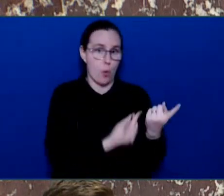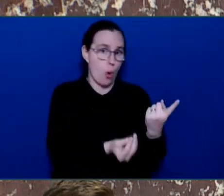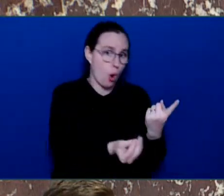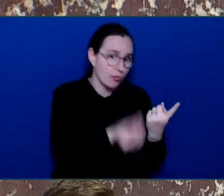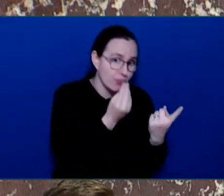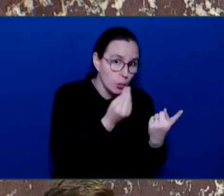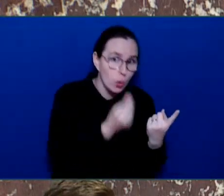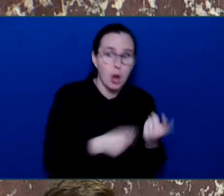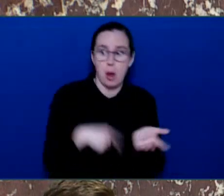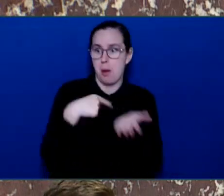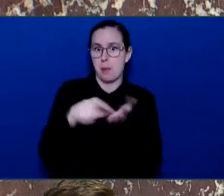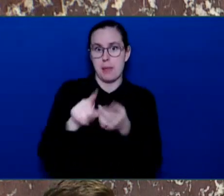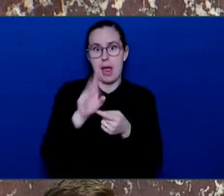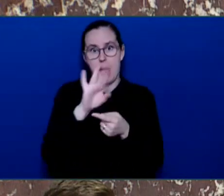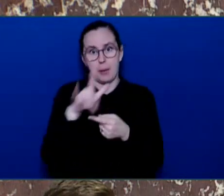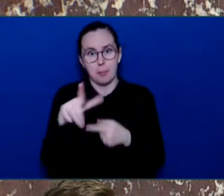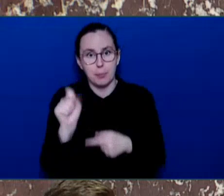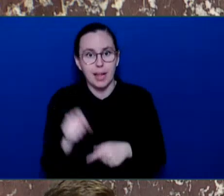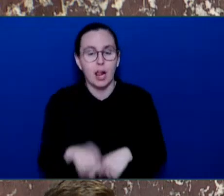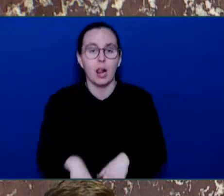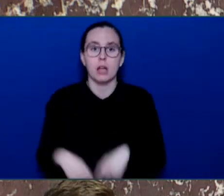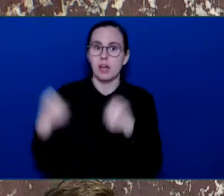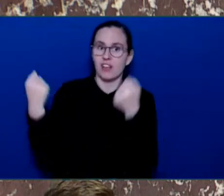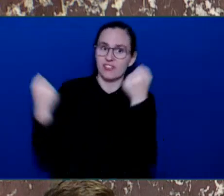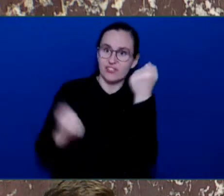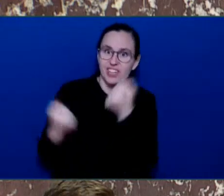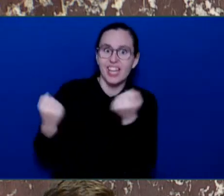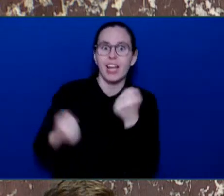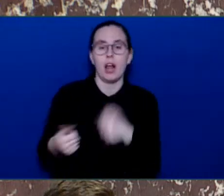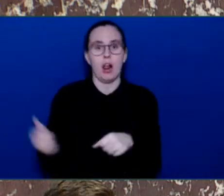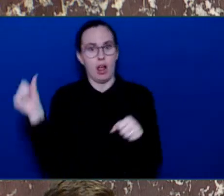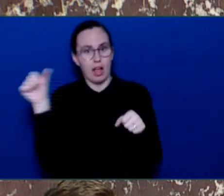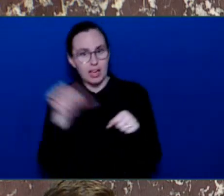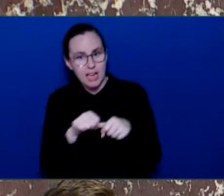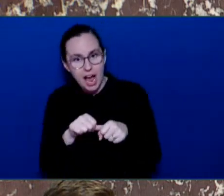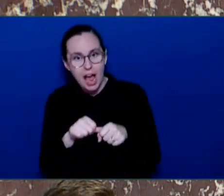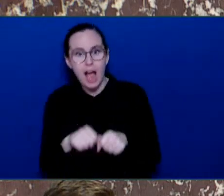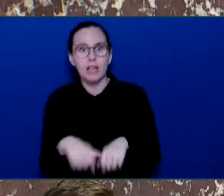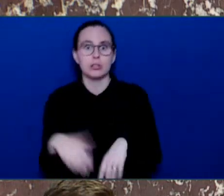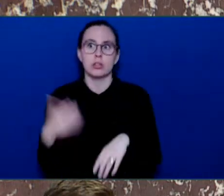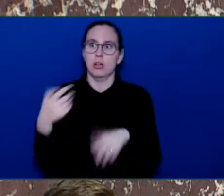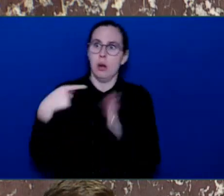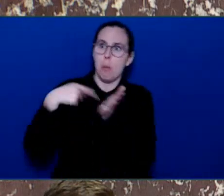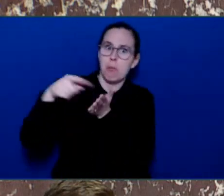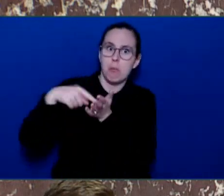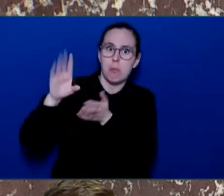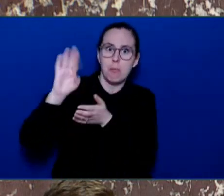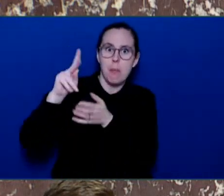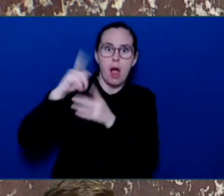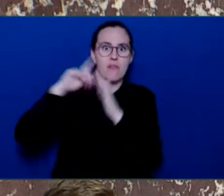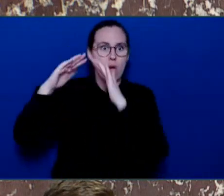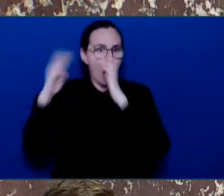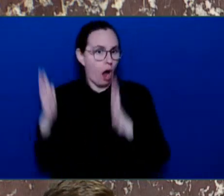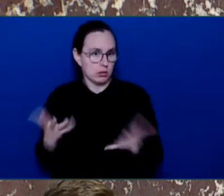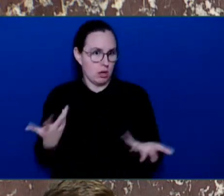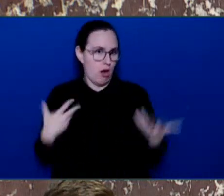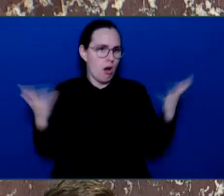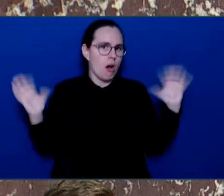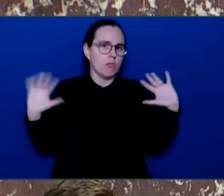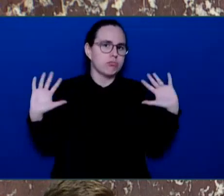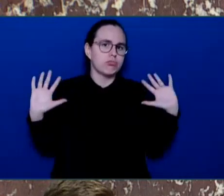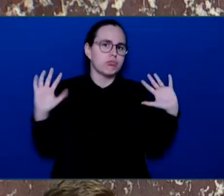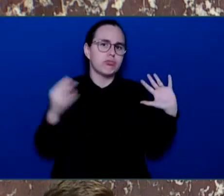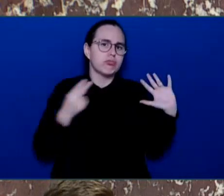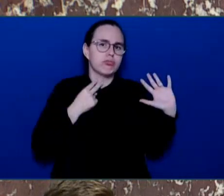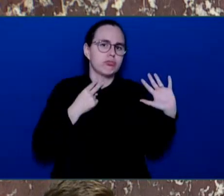mortgage payments, end quote. Like so many others, James is a direct casualty of the NDP's middle-class squeeze. So again, how much longer